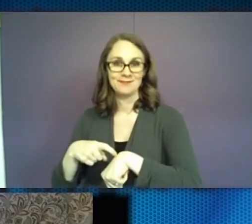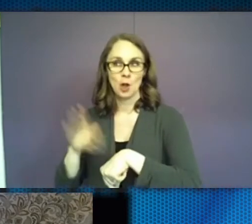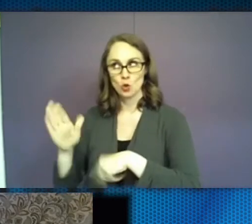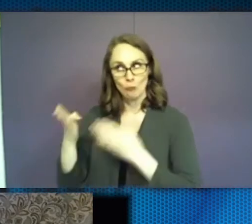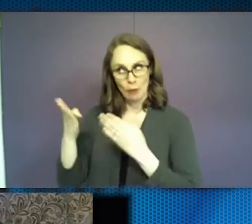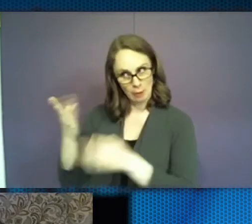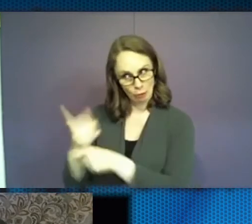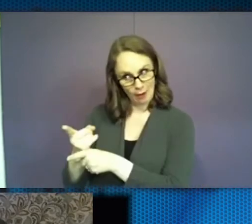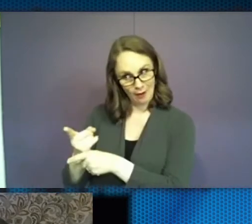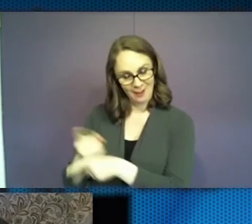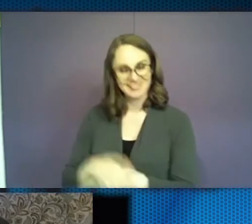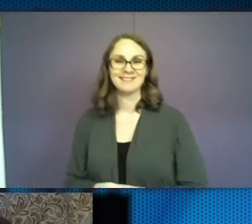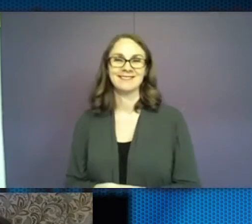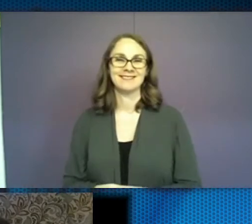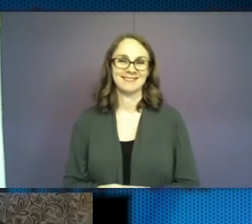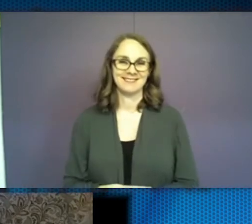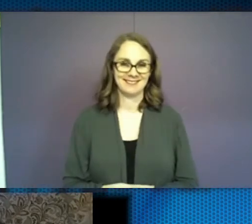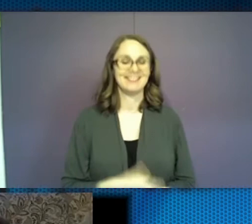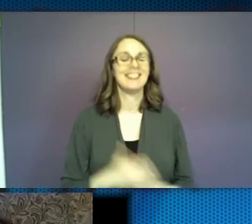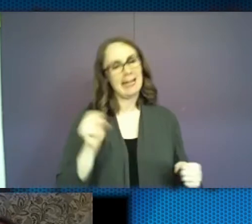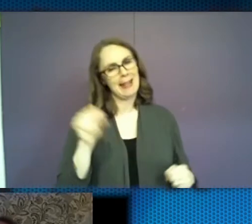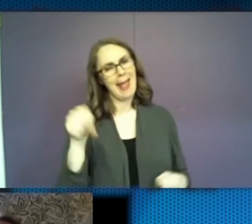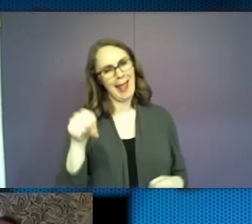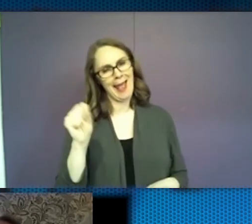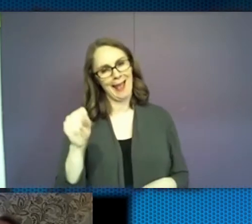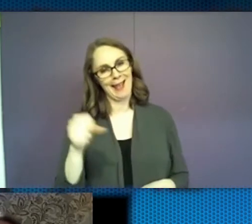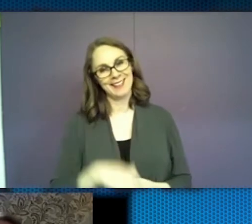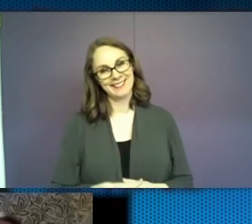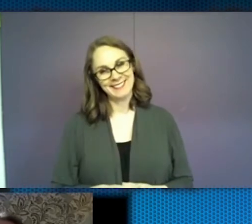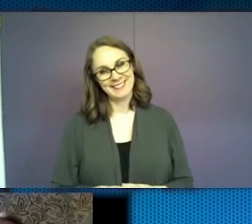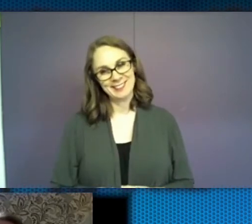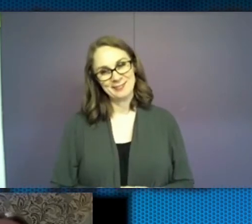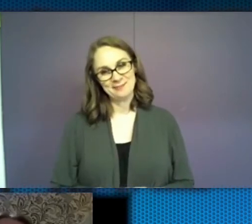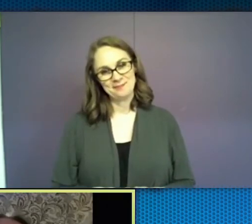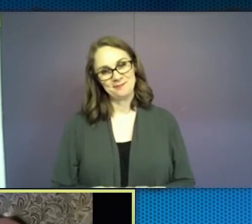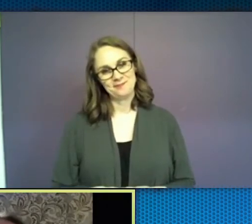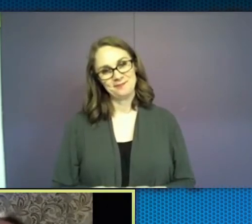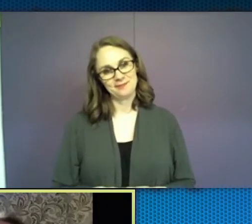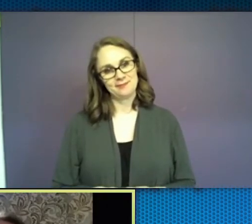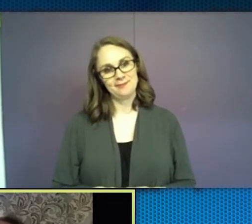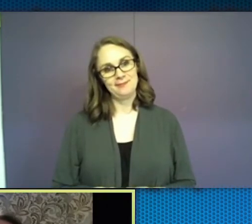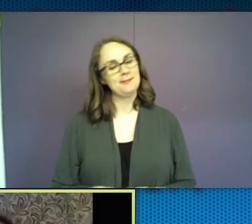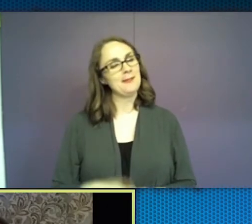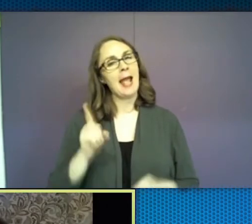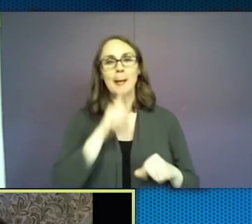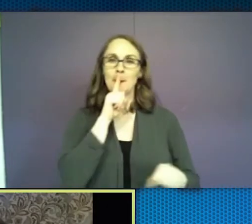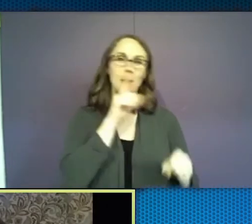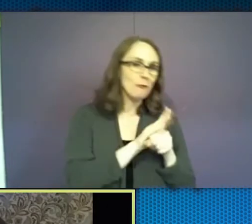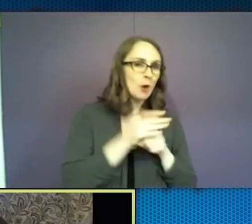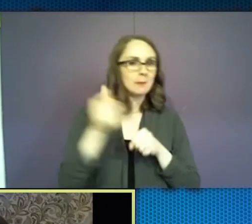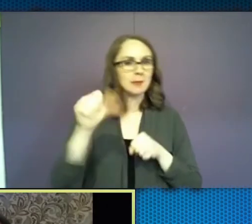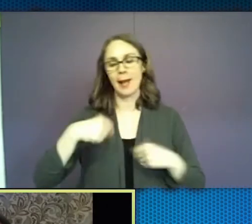recommendation? Yeah, it's I can't confirm or deny.